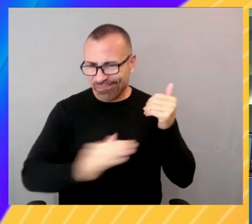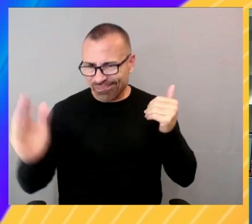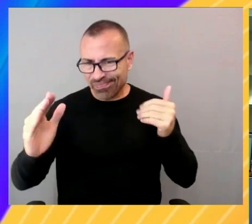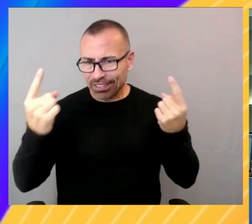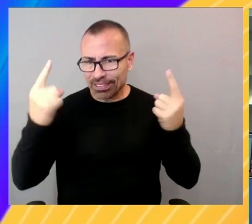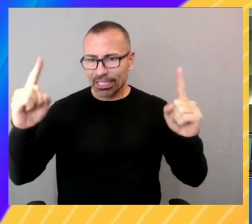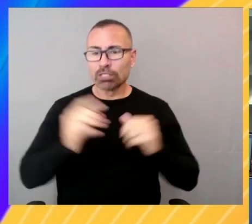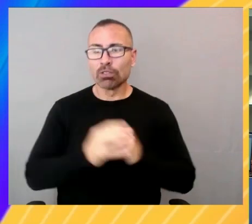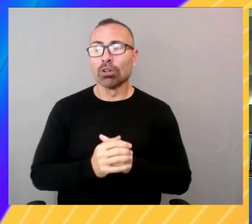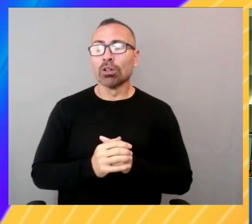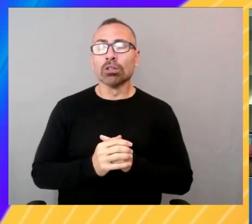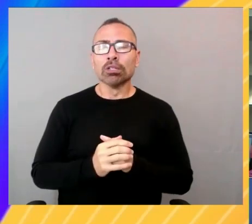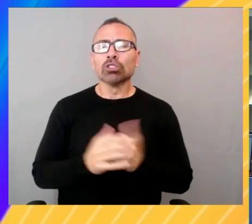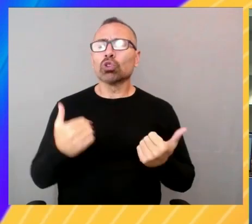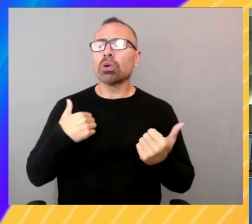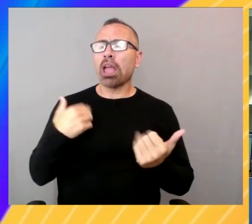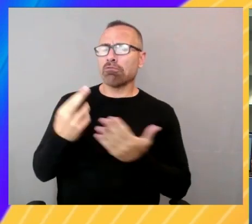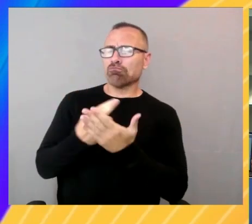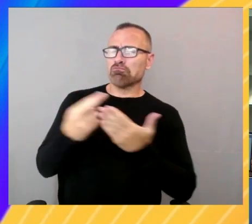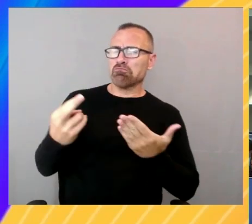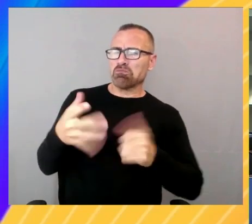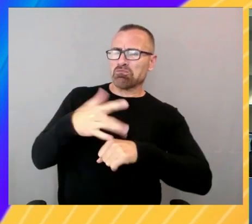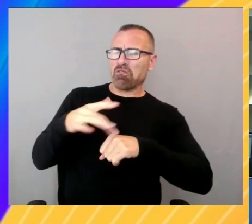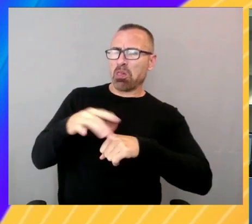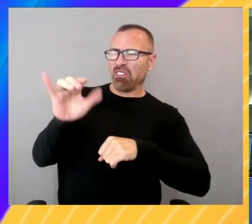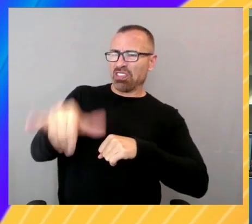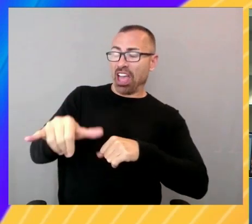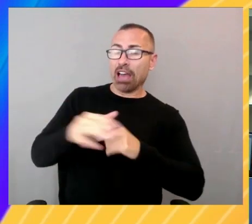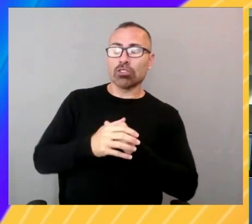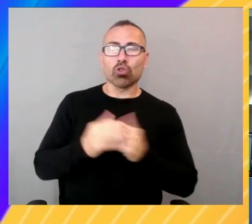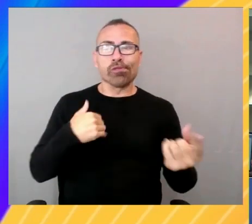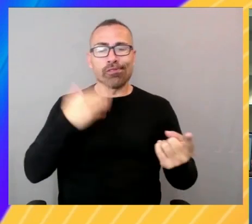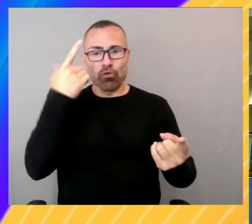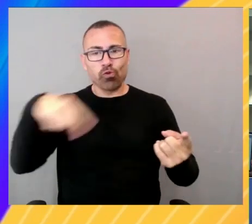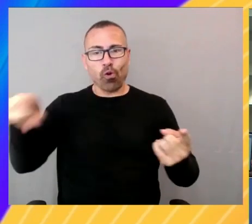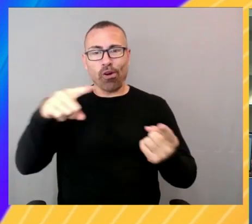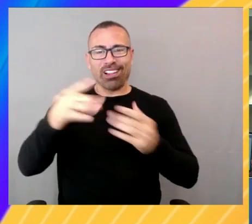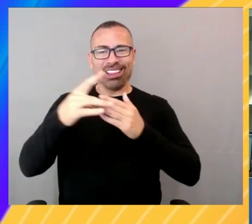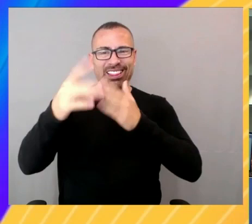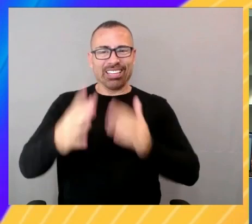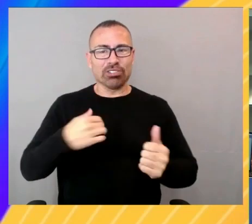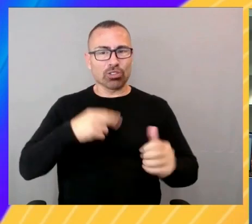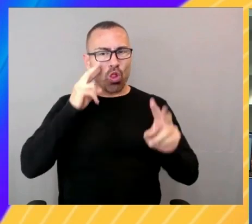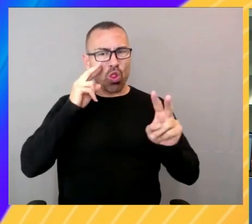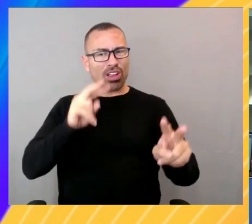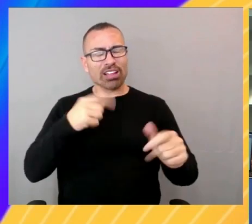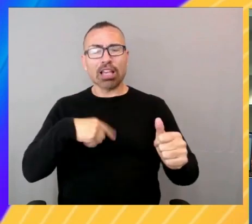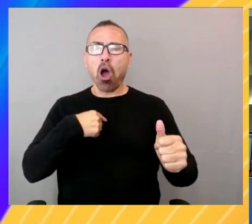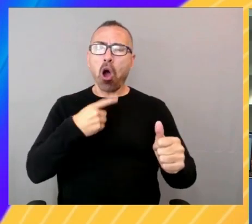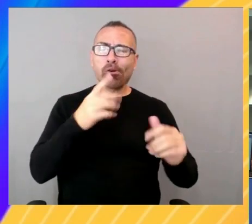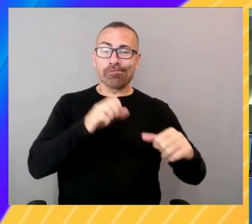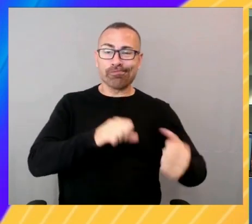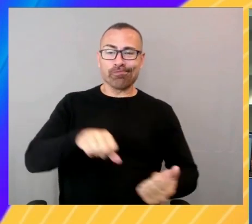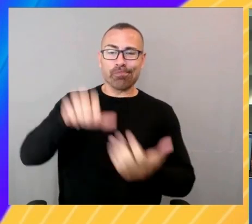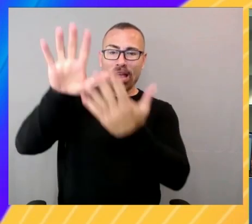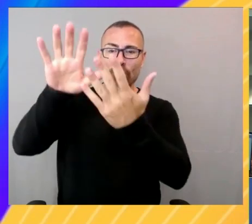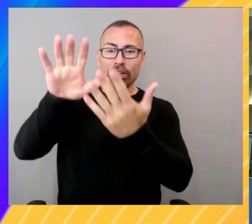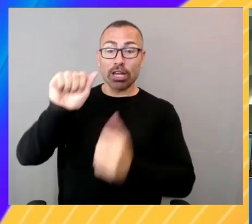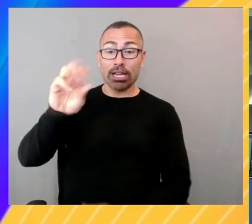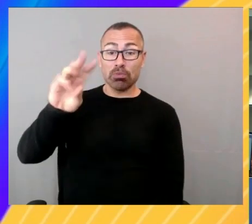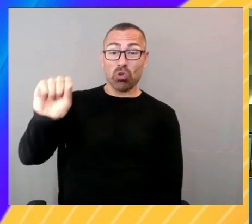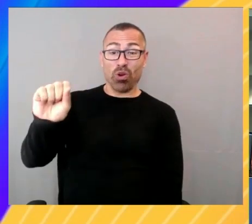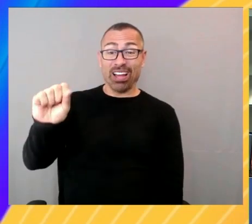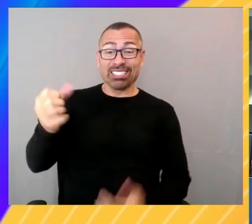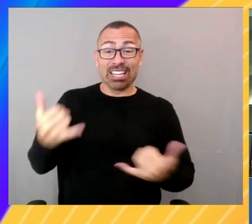decision makers, to say, we are moving to AWS? Yep, absolutely. So again, as a company to help our customers